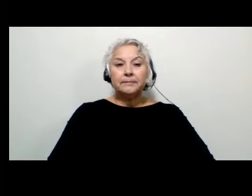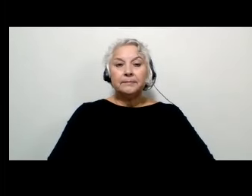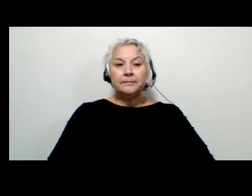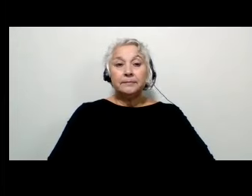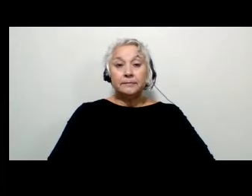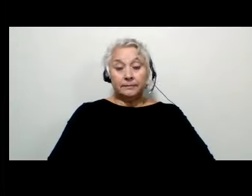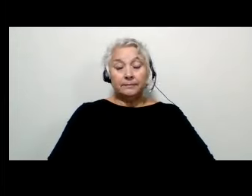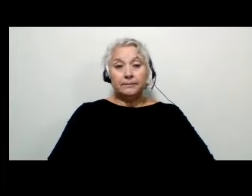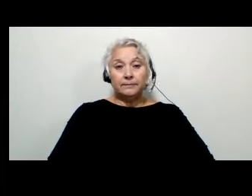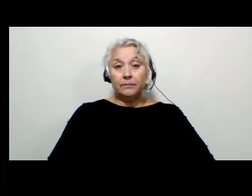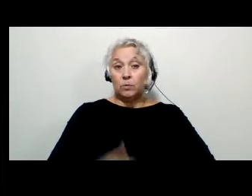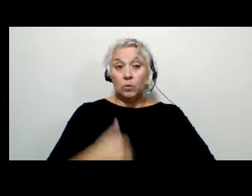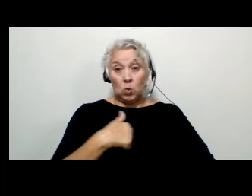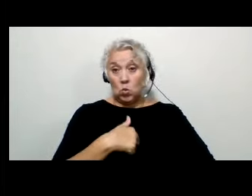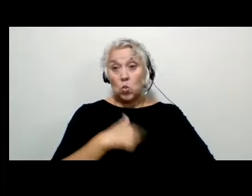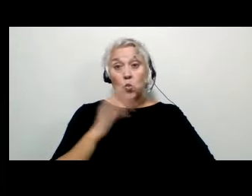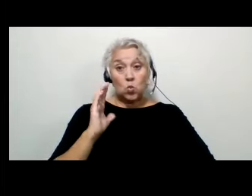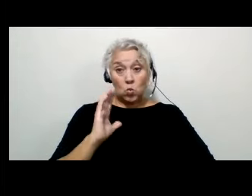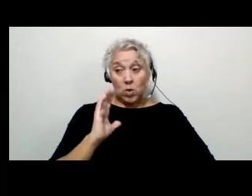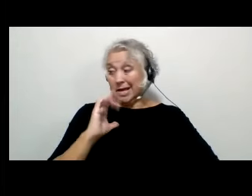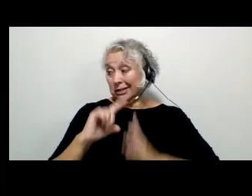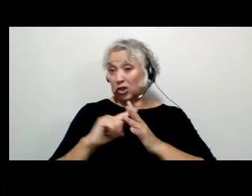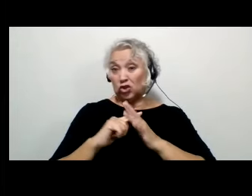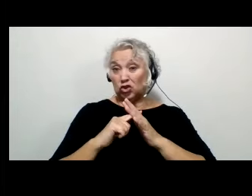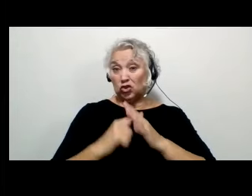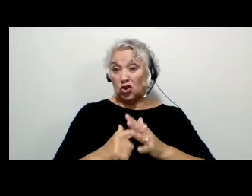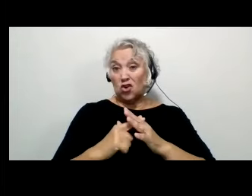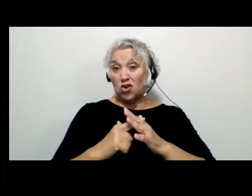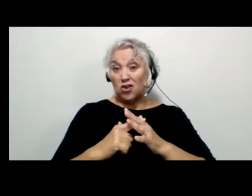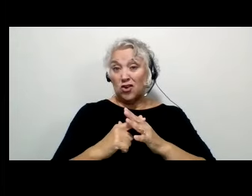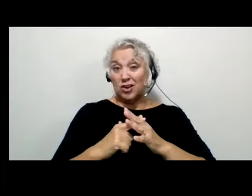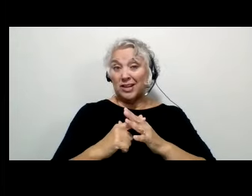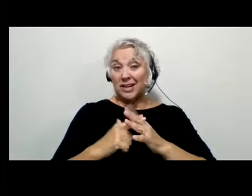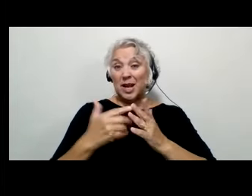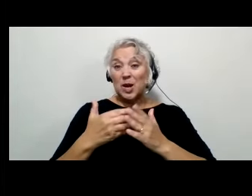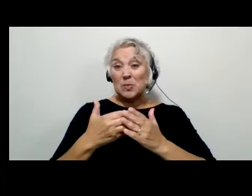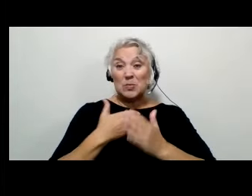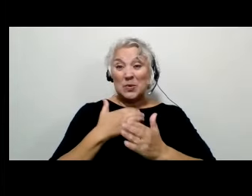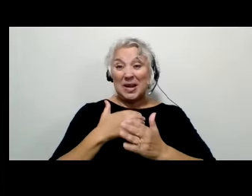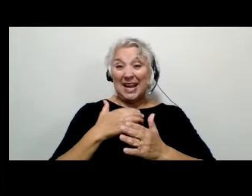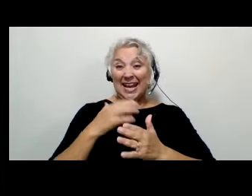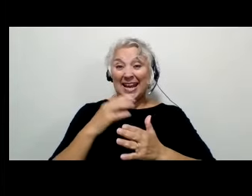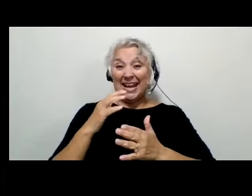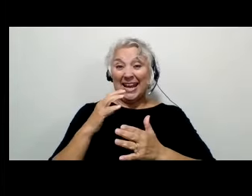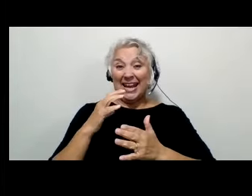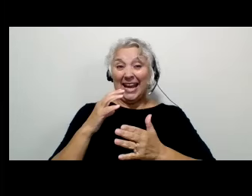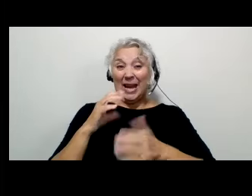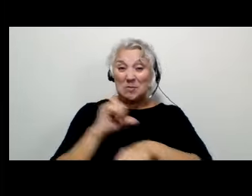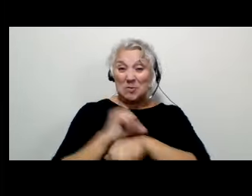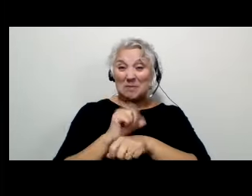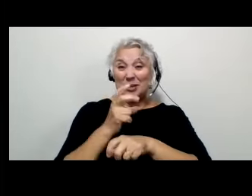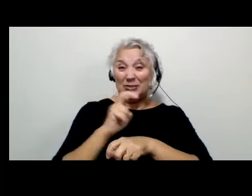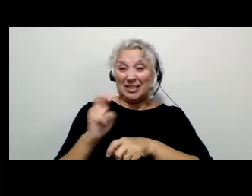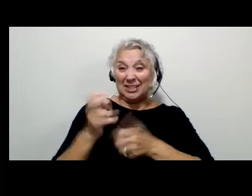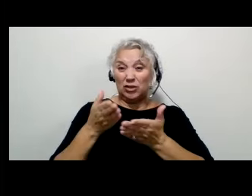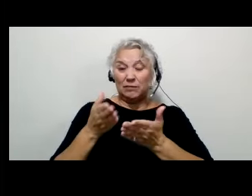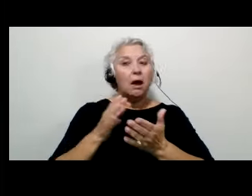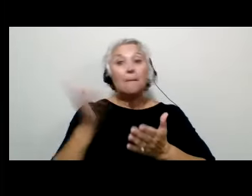Again, we were, as we started as our pre-employment transition services, we were